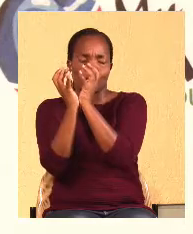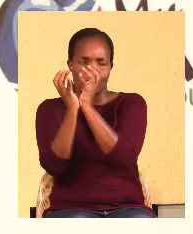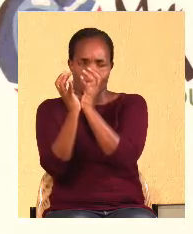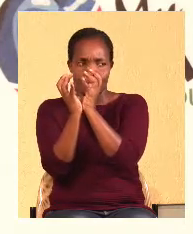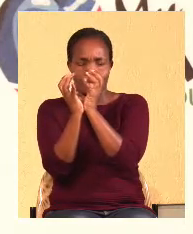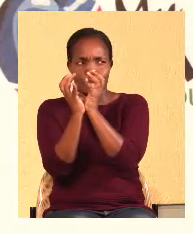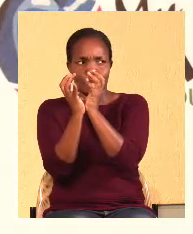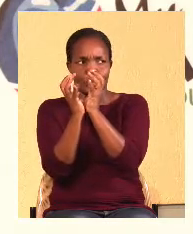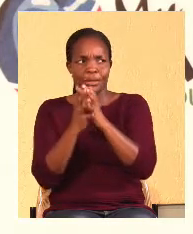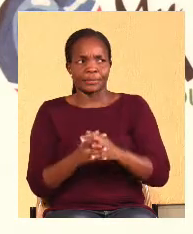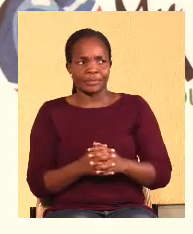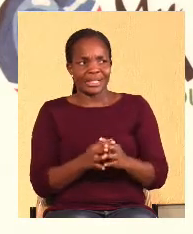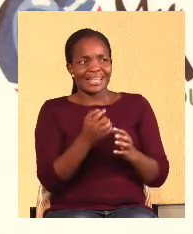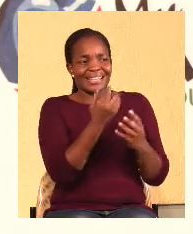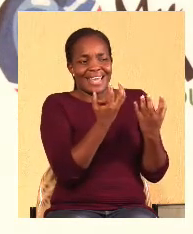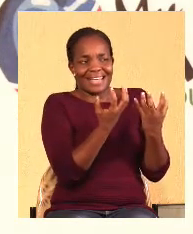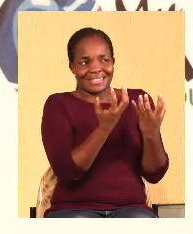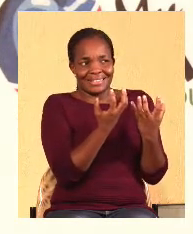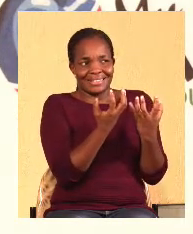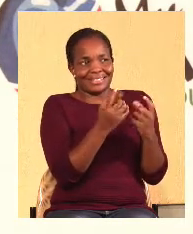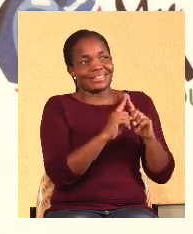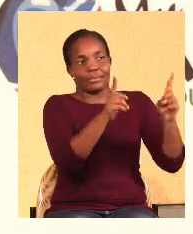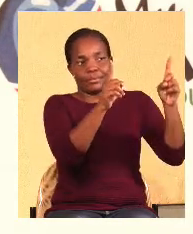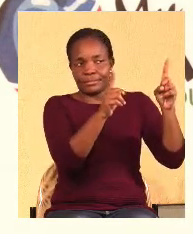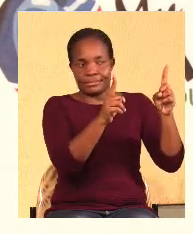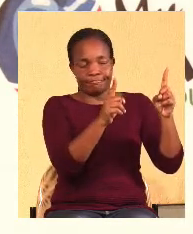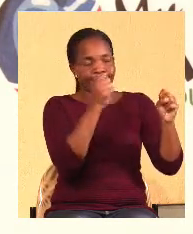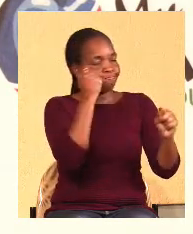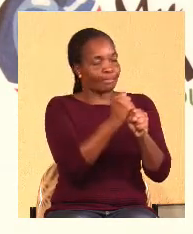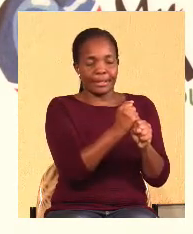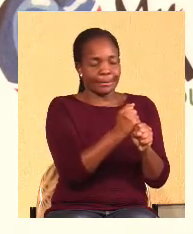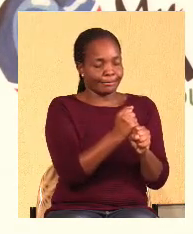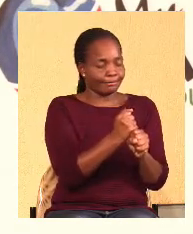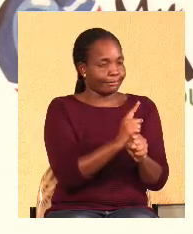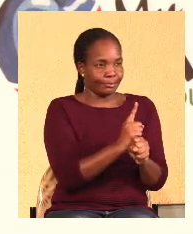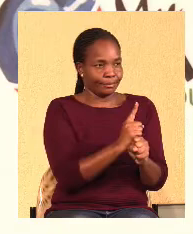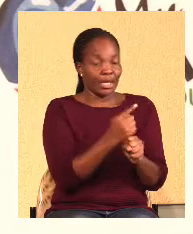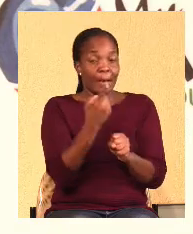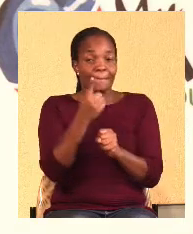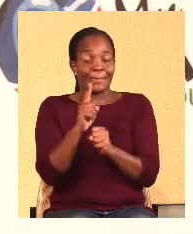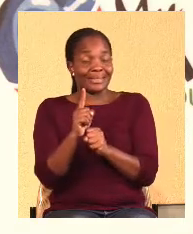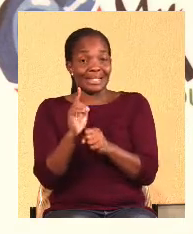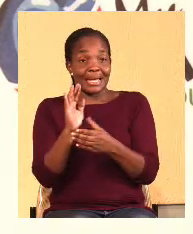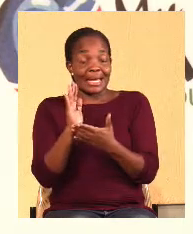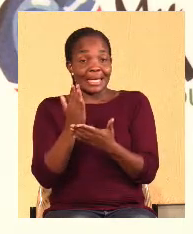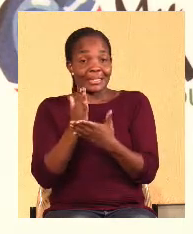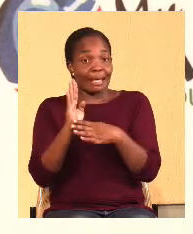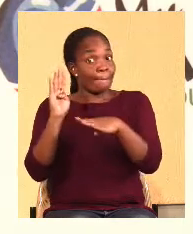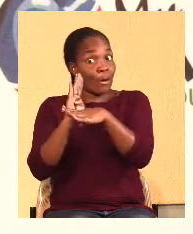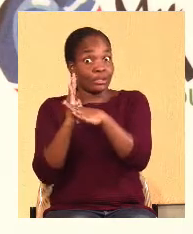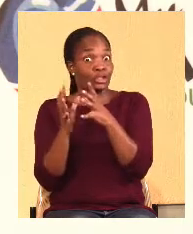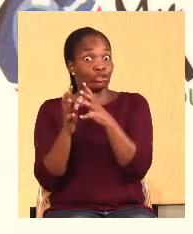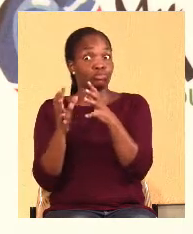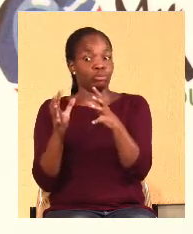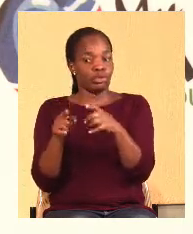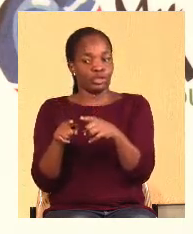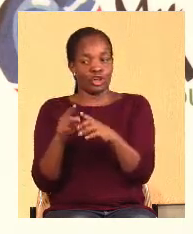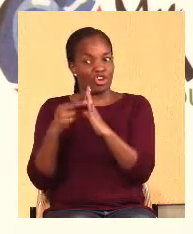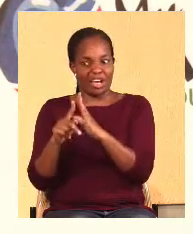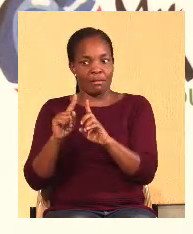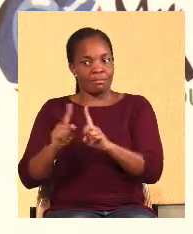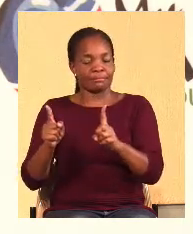therefore, the requirements are not as strict as those that applies to the formal business. Okay. And the main intention is really to make sure